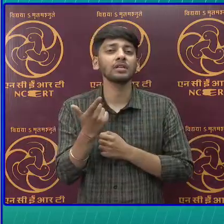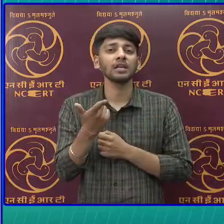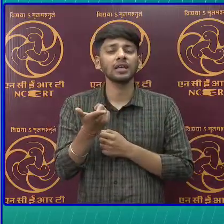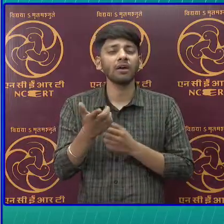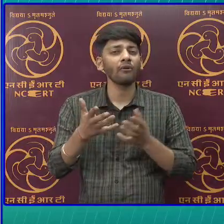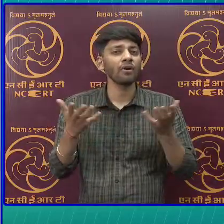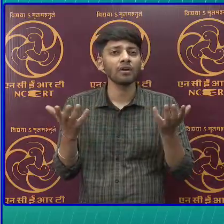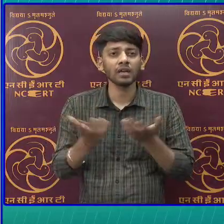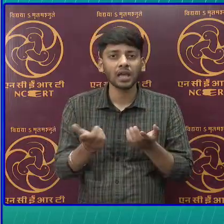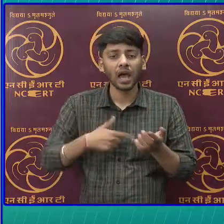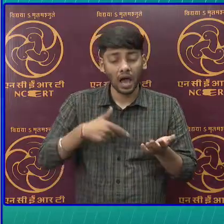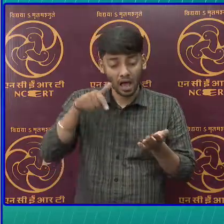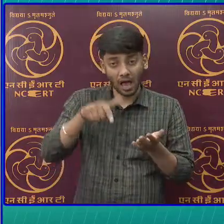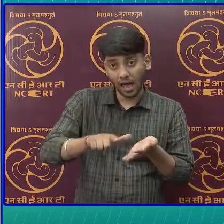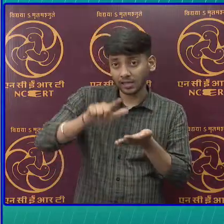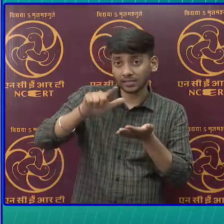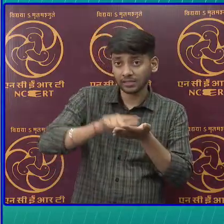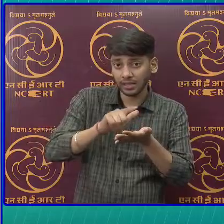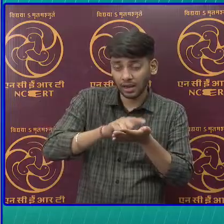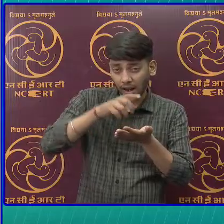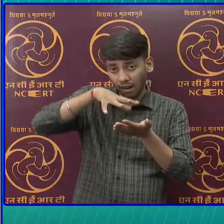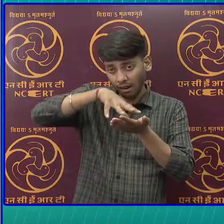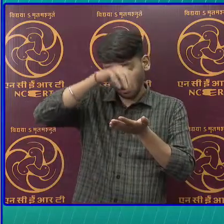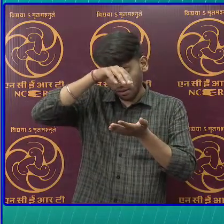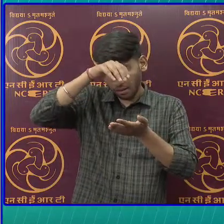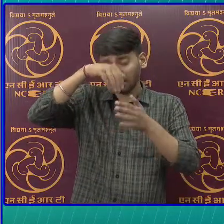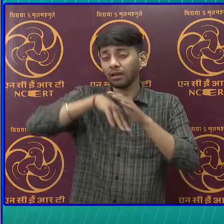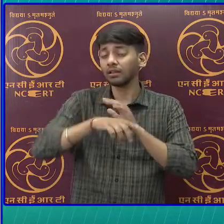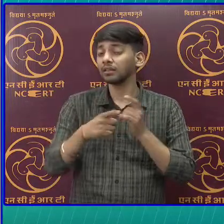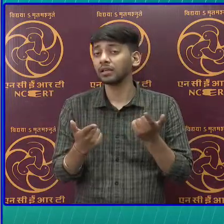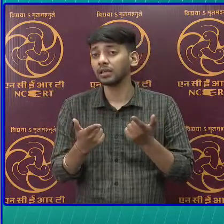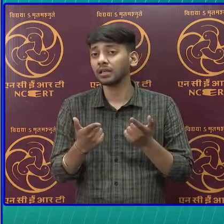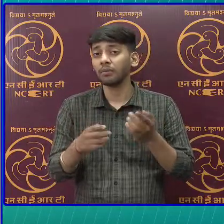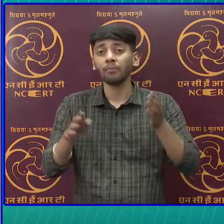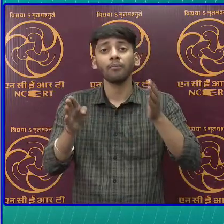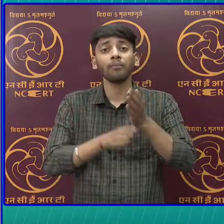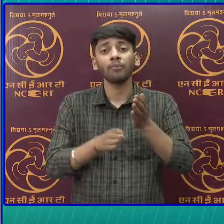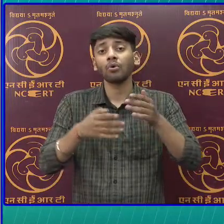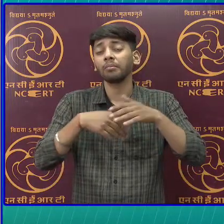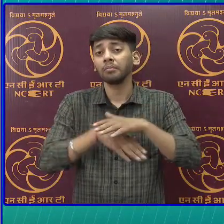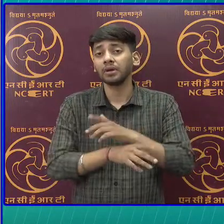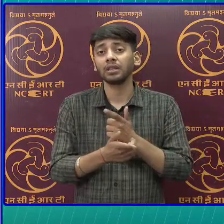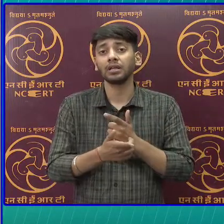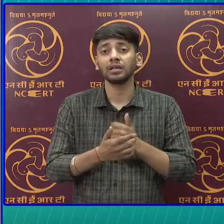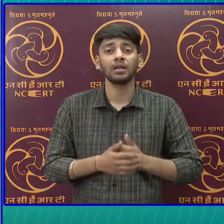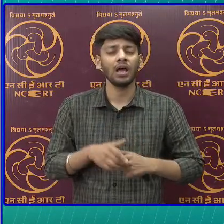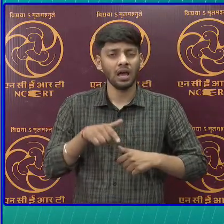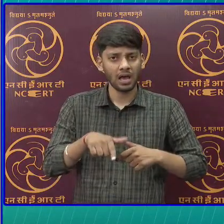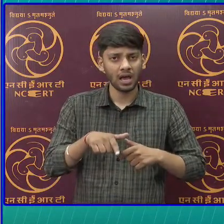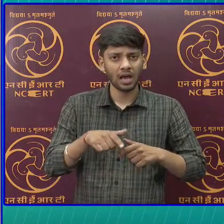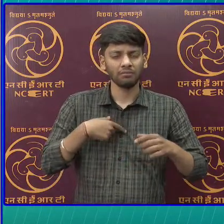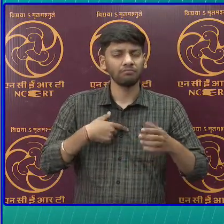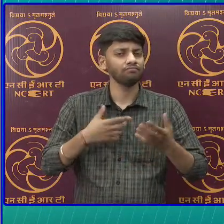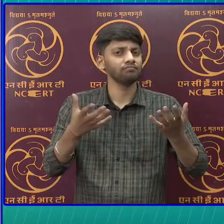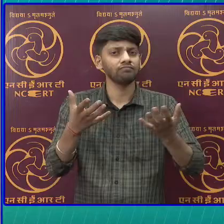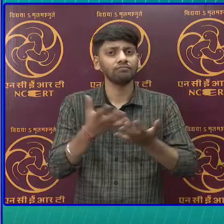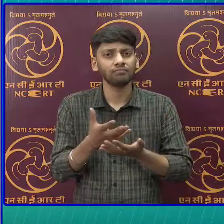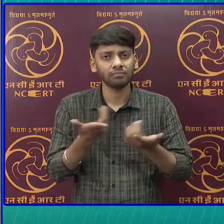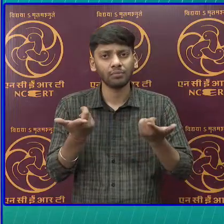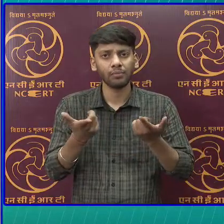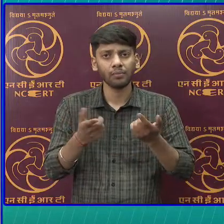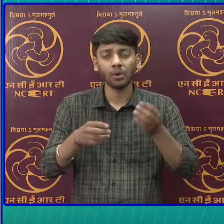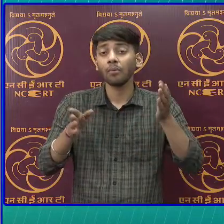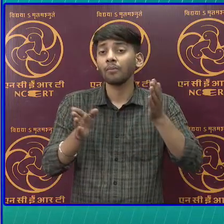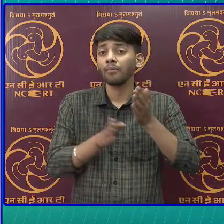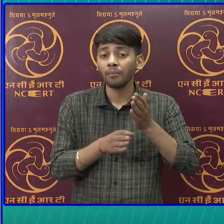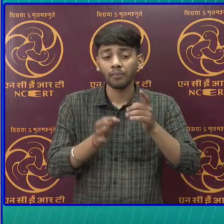we going to learn in this poem? Yeah. Today we are going to talk about a poem,